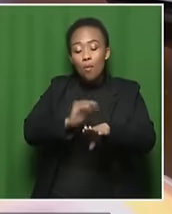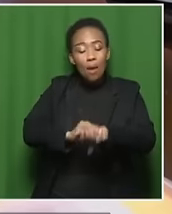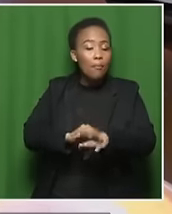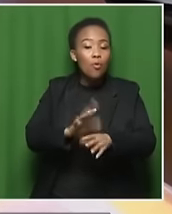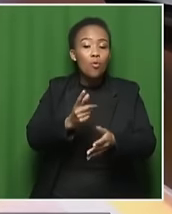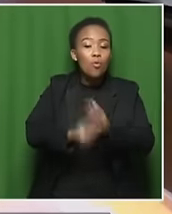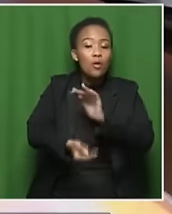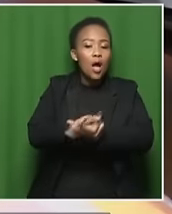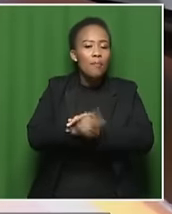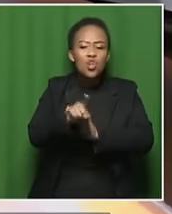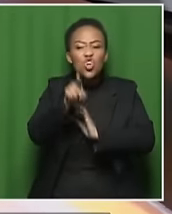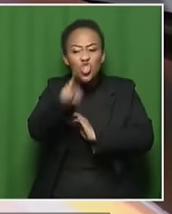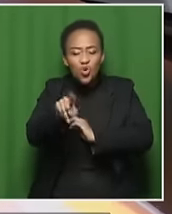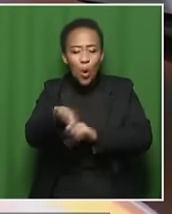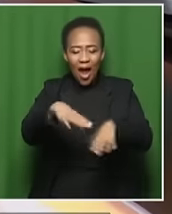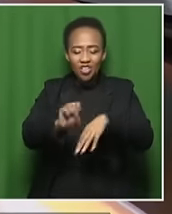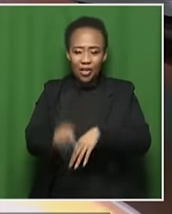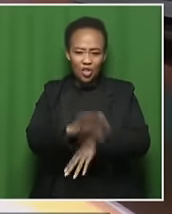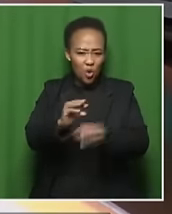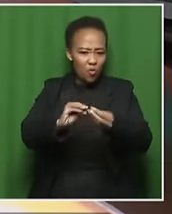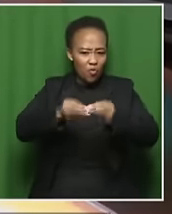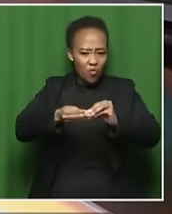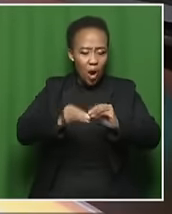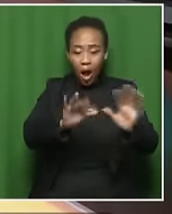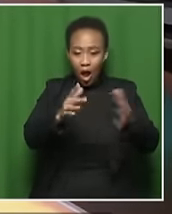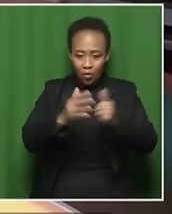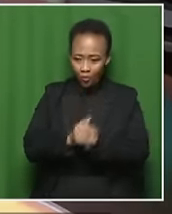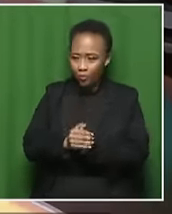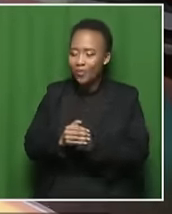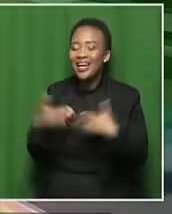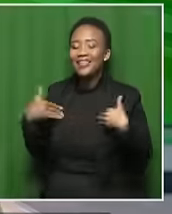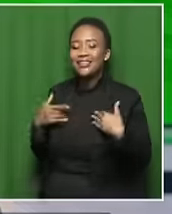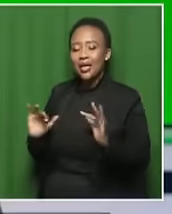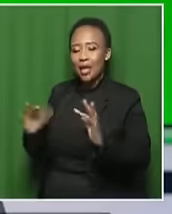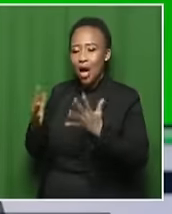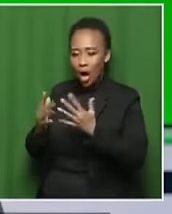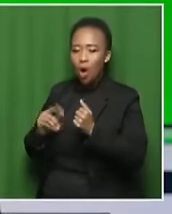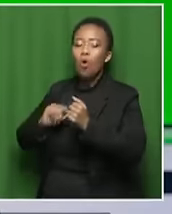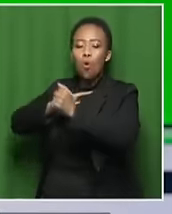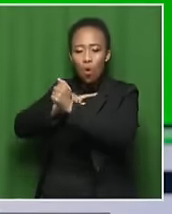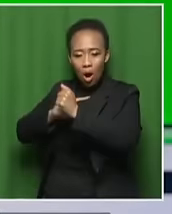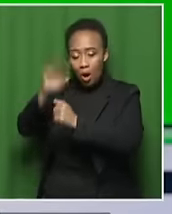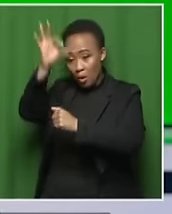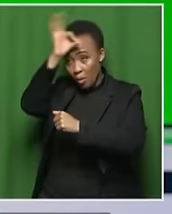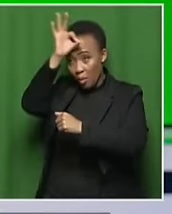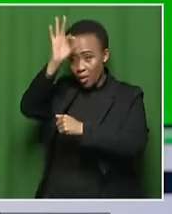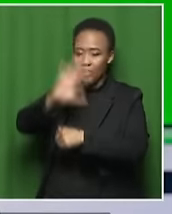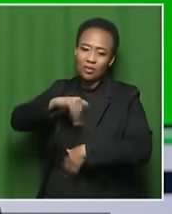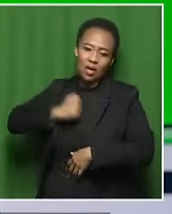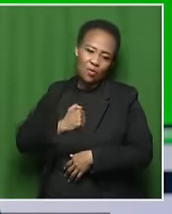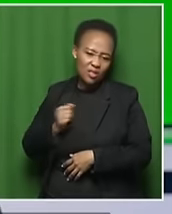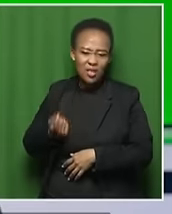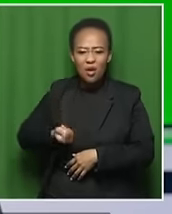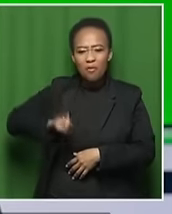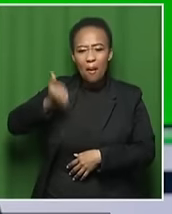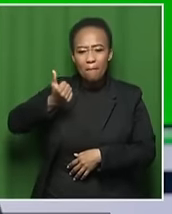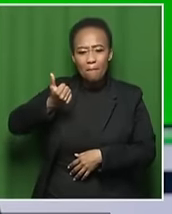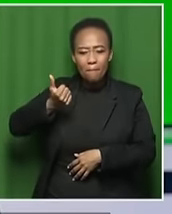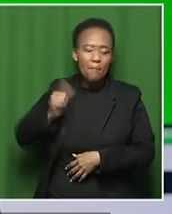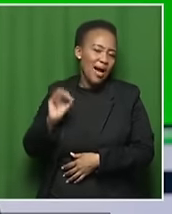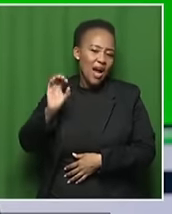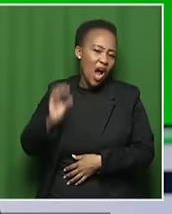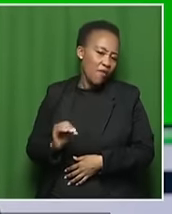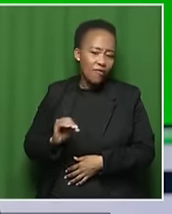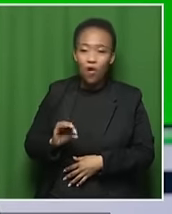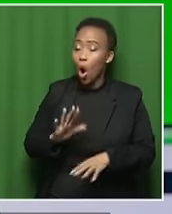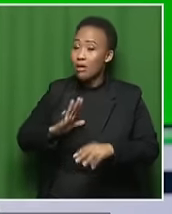you attack it? How would you fix this problem? Well, it's got to start with the capacity of our police. Our police are completely undercapacitated. We don't have enough warm